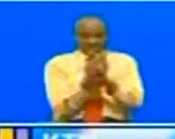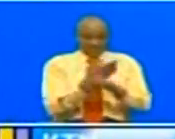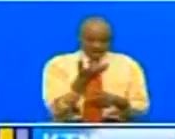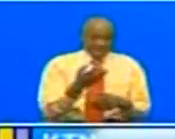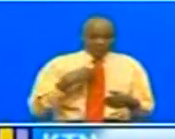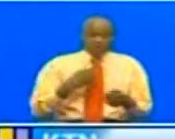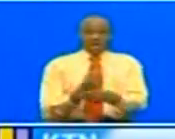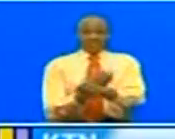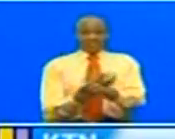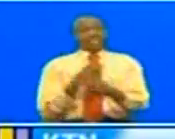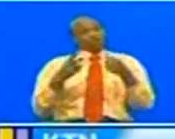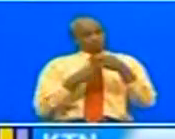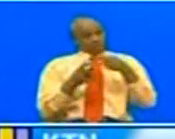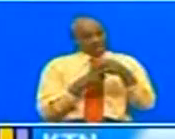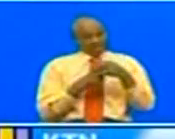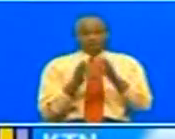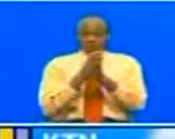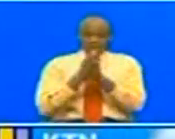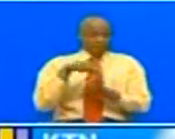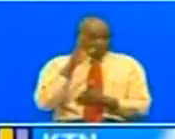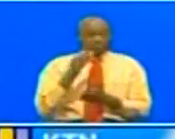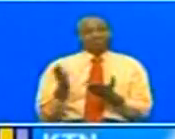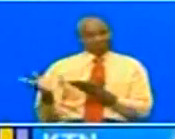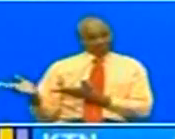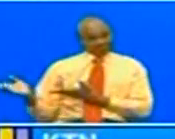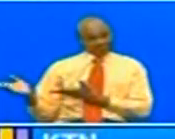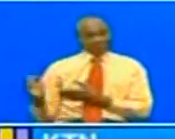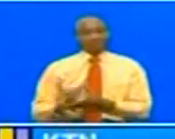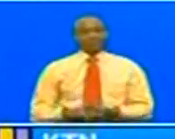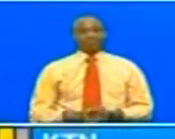Prostate Cancer in July. Sharon Mbomanyi reports.